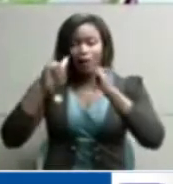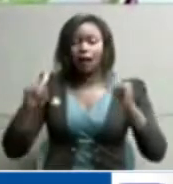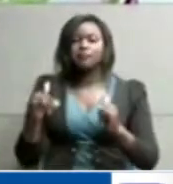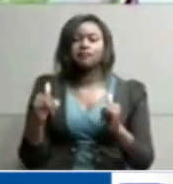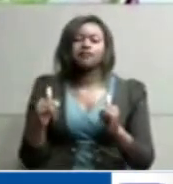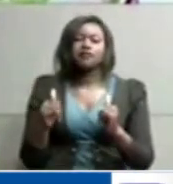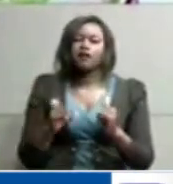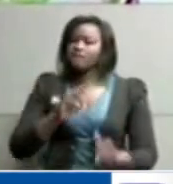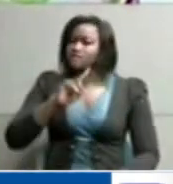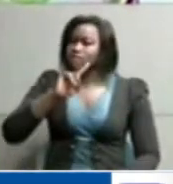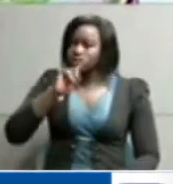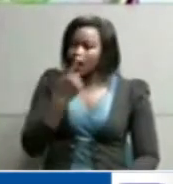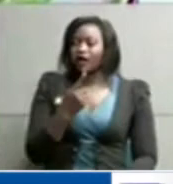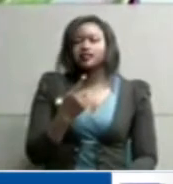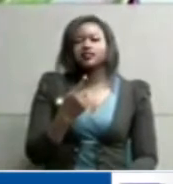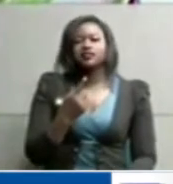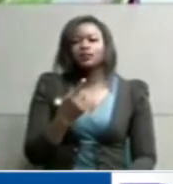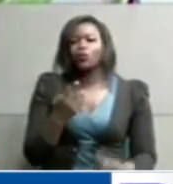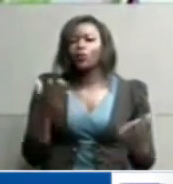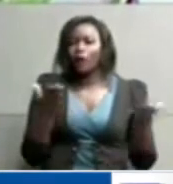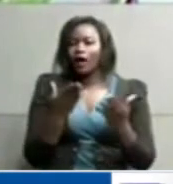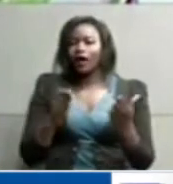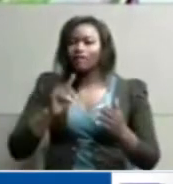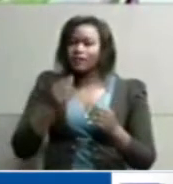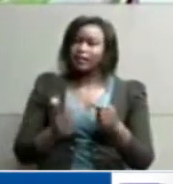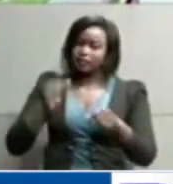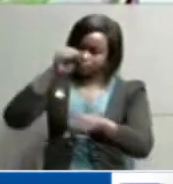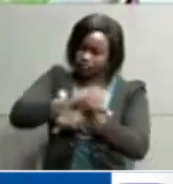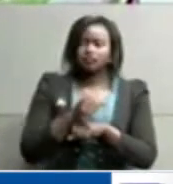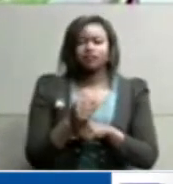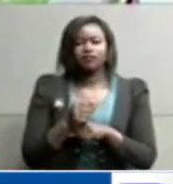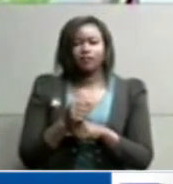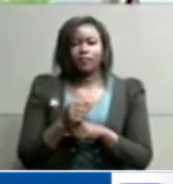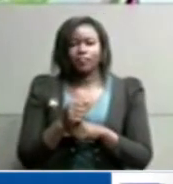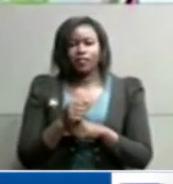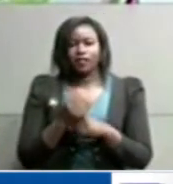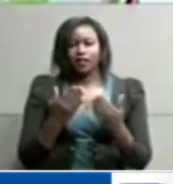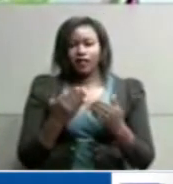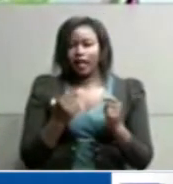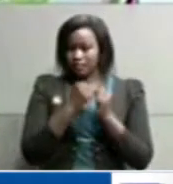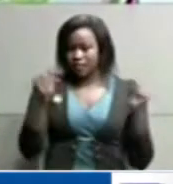the first priority was to defeat the attack on their camp.